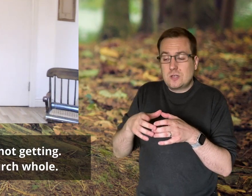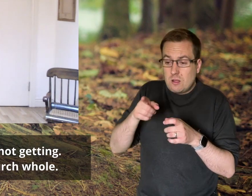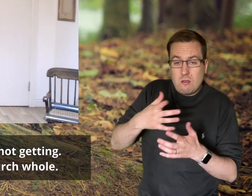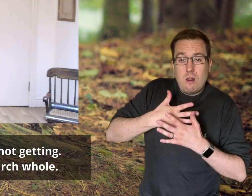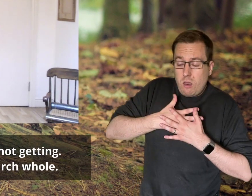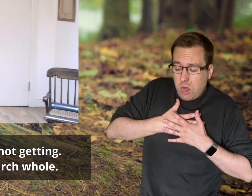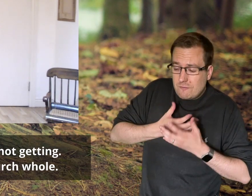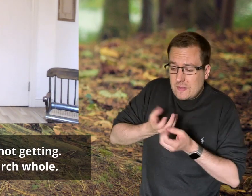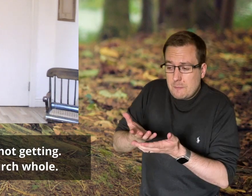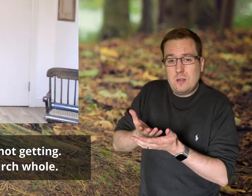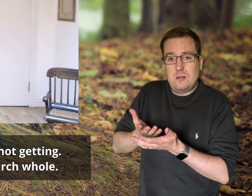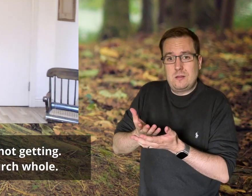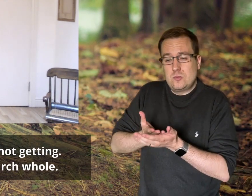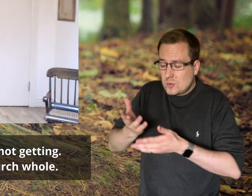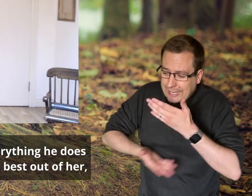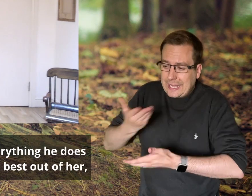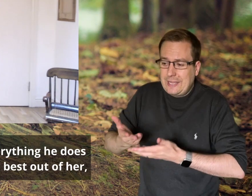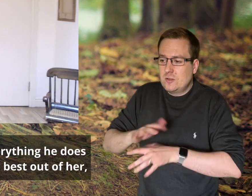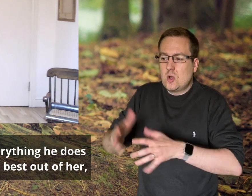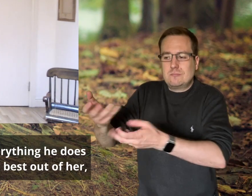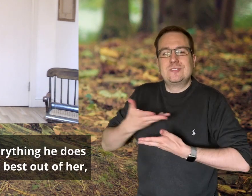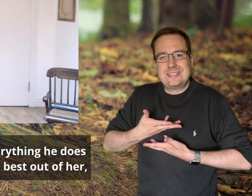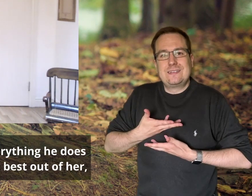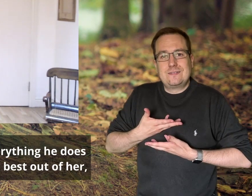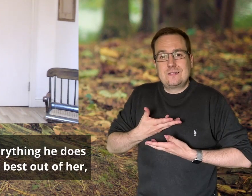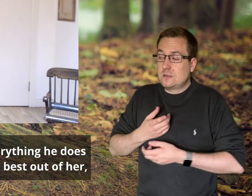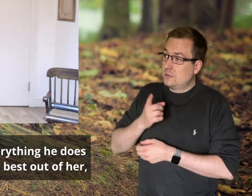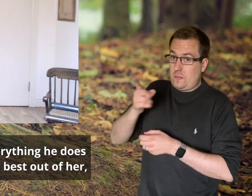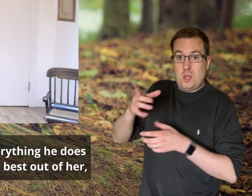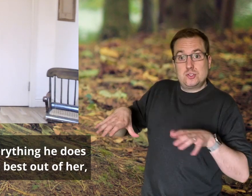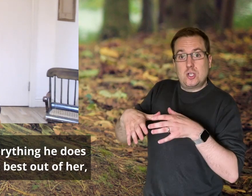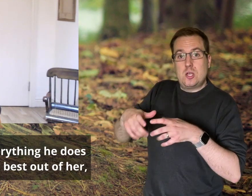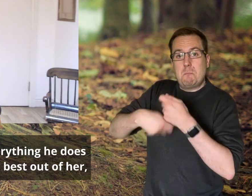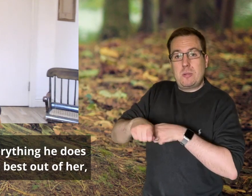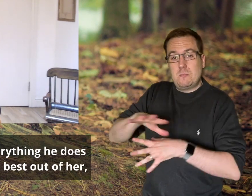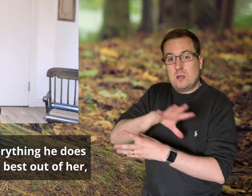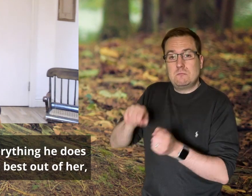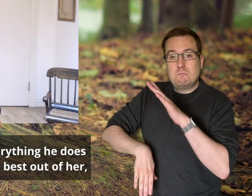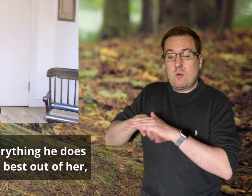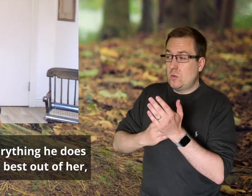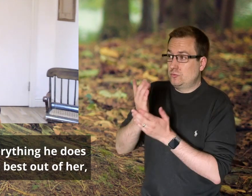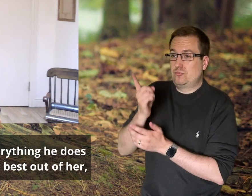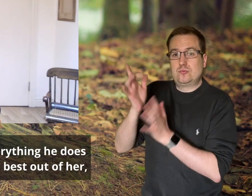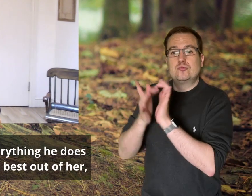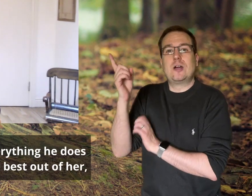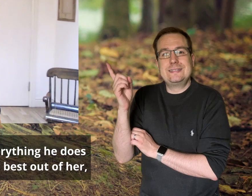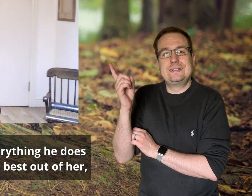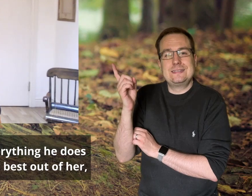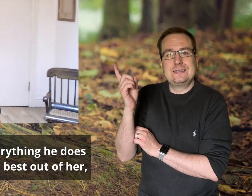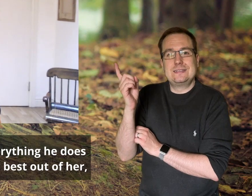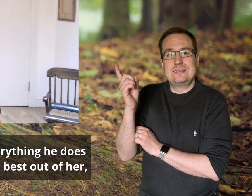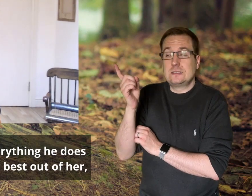Christ's love makes the church whole. His words evoke her beauty. Everything he does and says is designed to